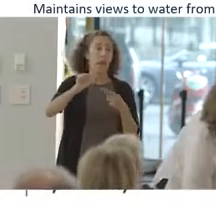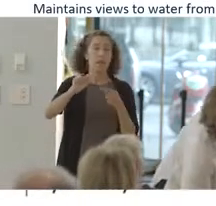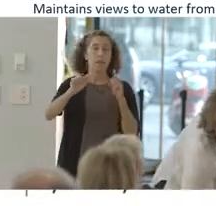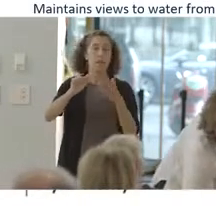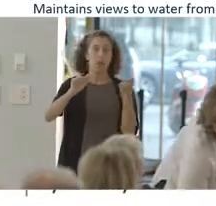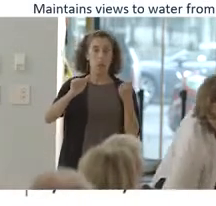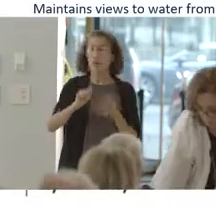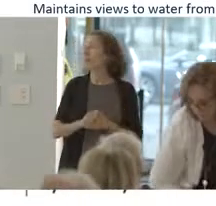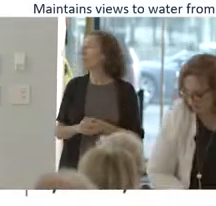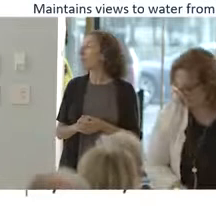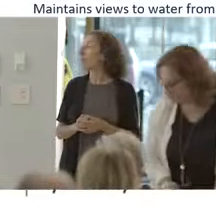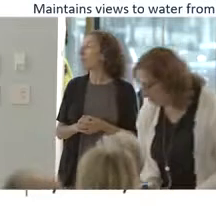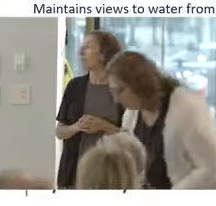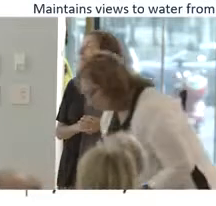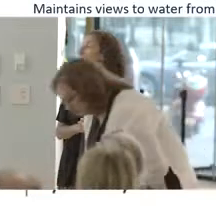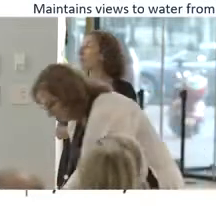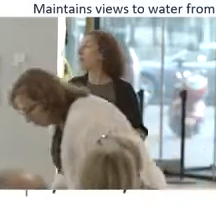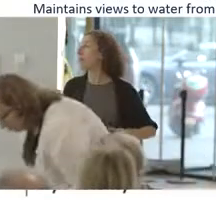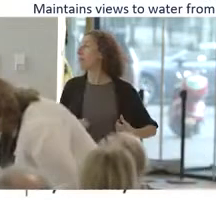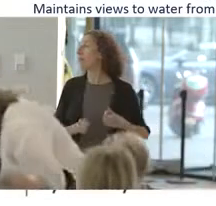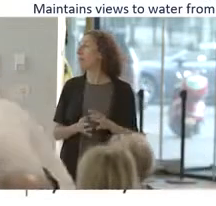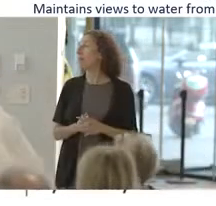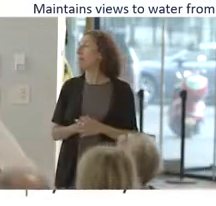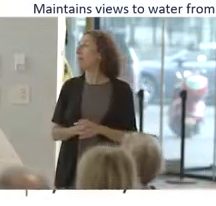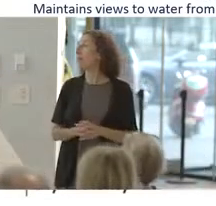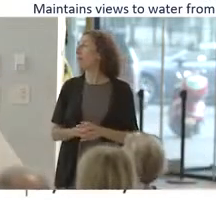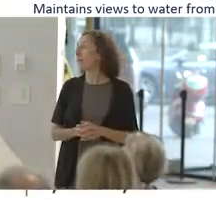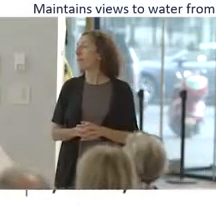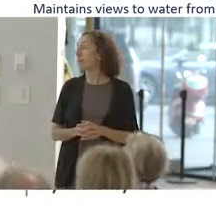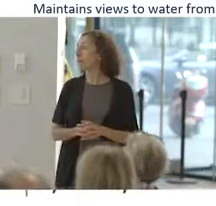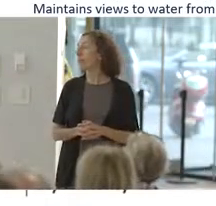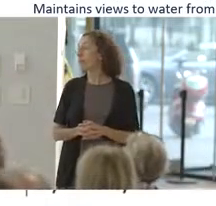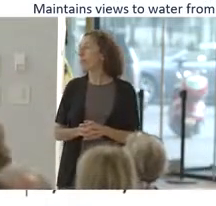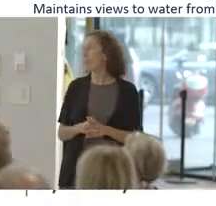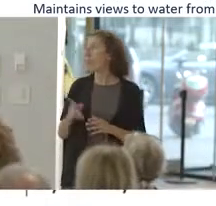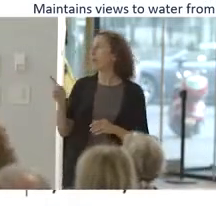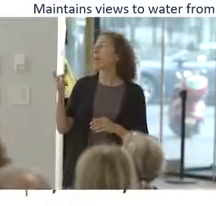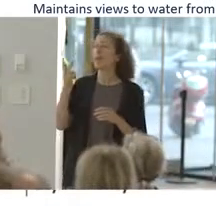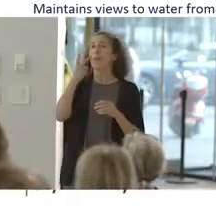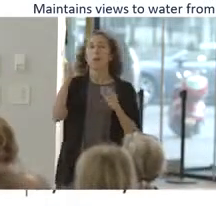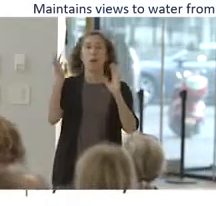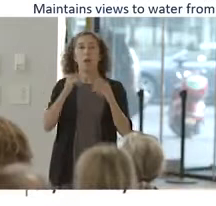slide kind of sums up the considerations. Reach 3A,